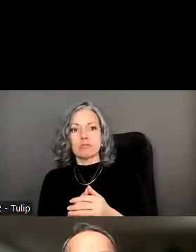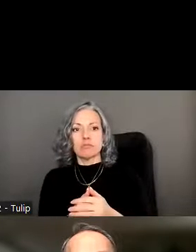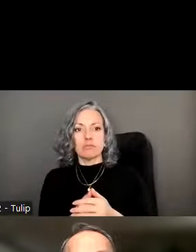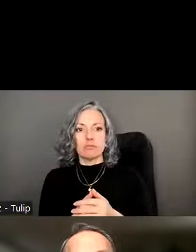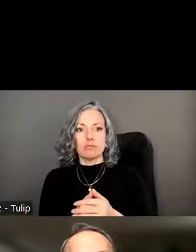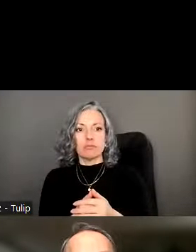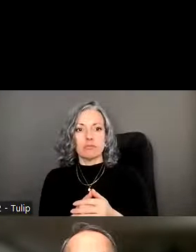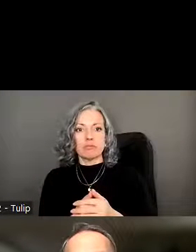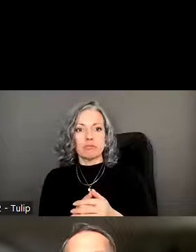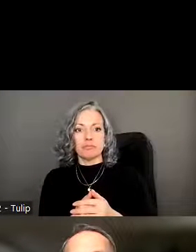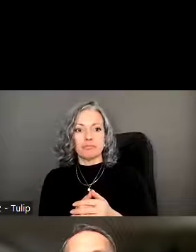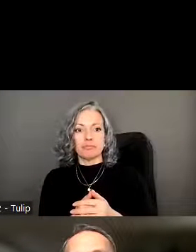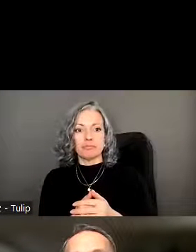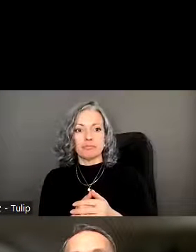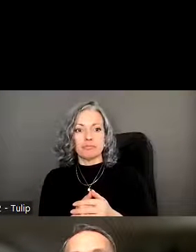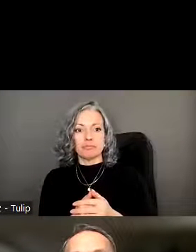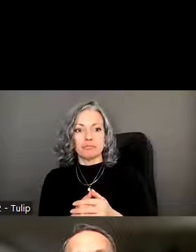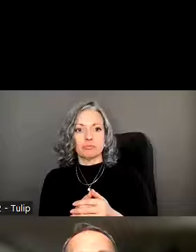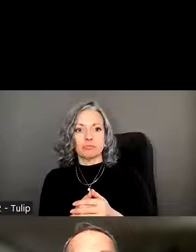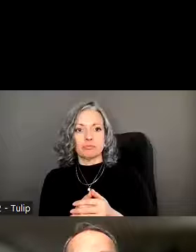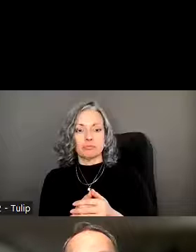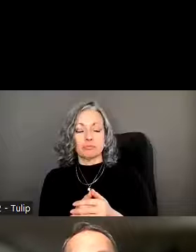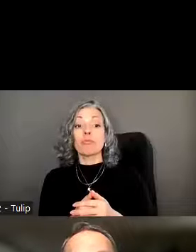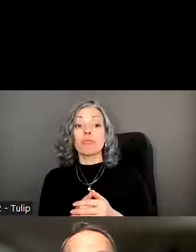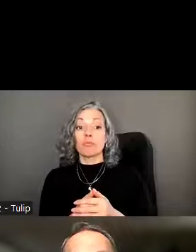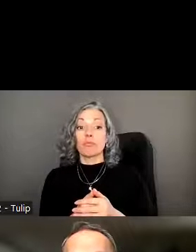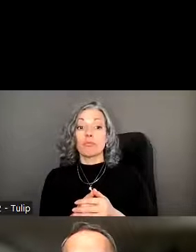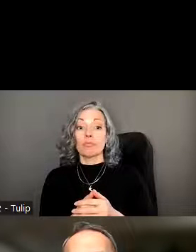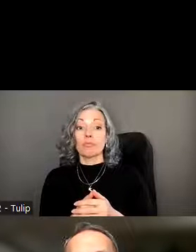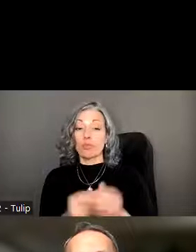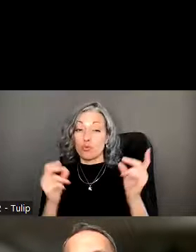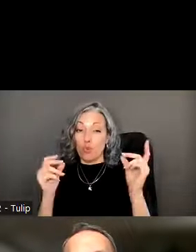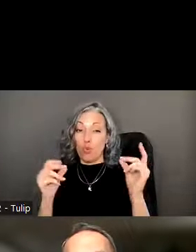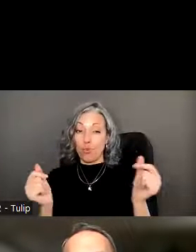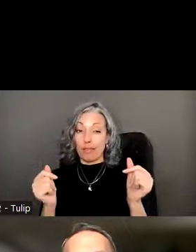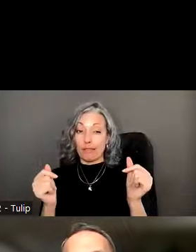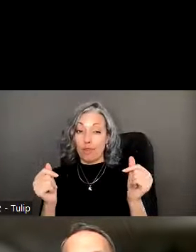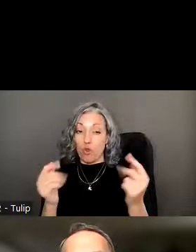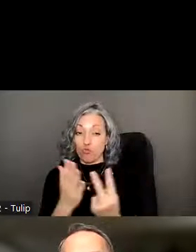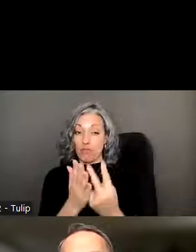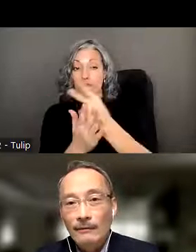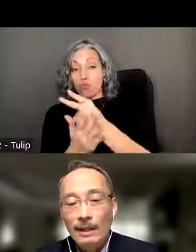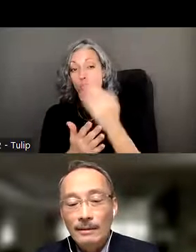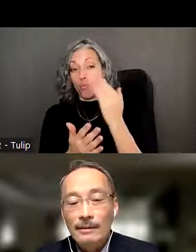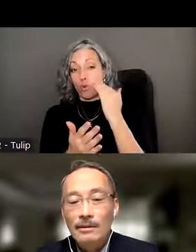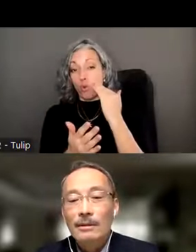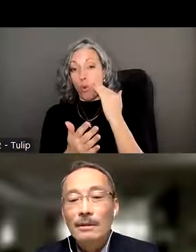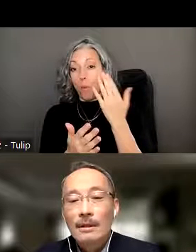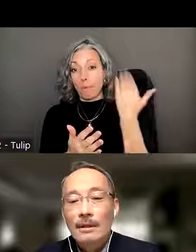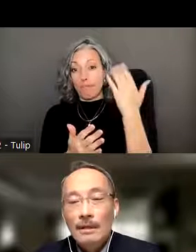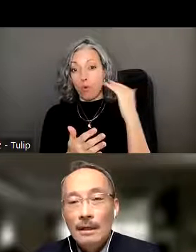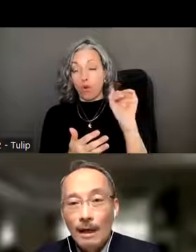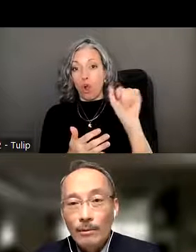his consideration. And so as a very quick recap, last time at the end of that